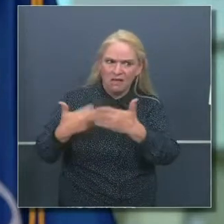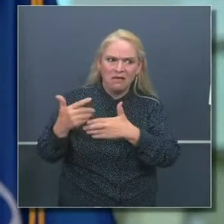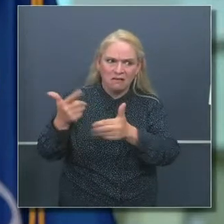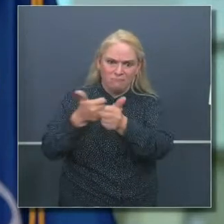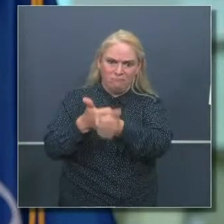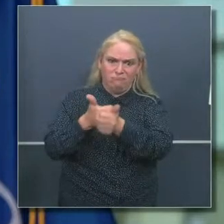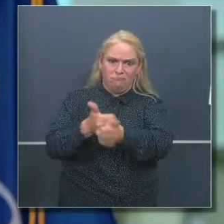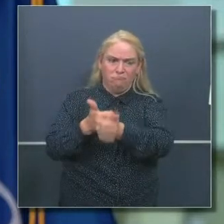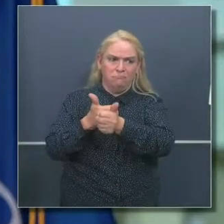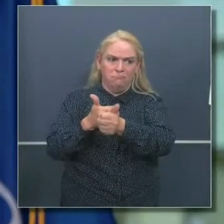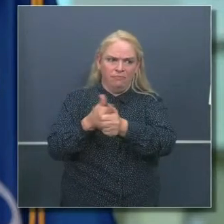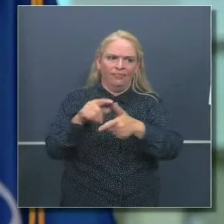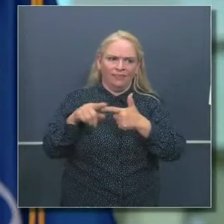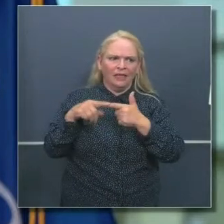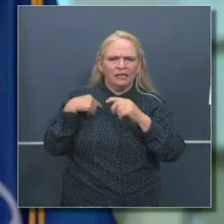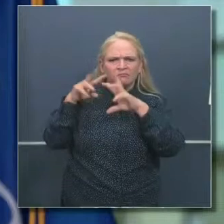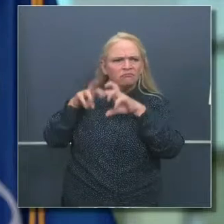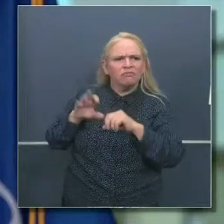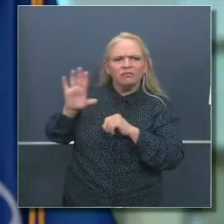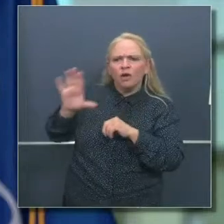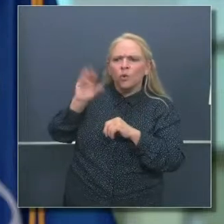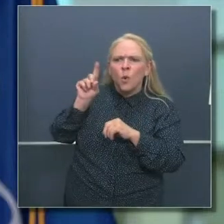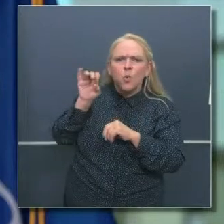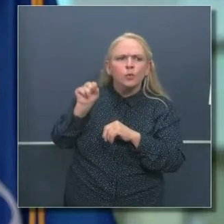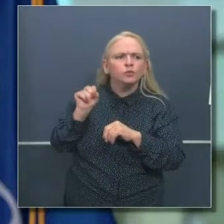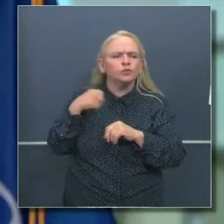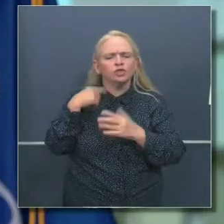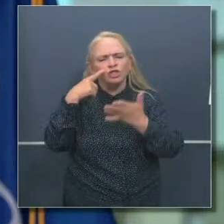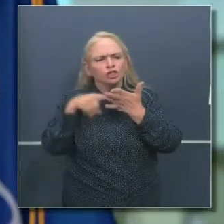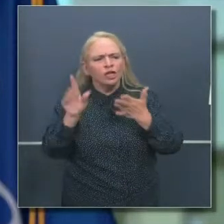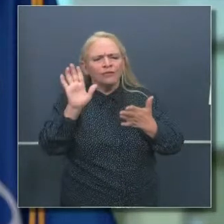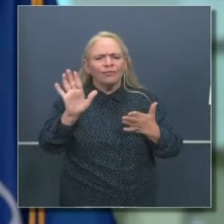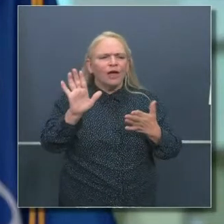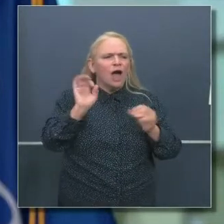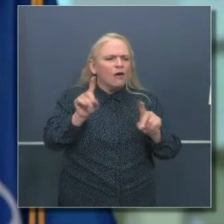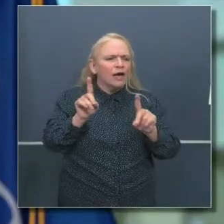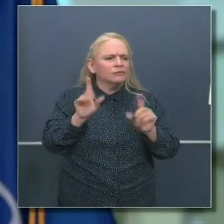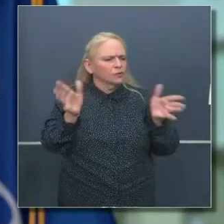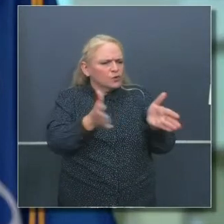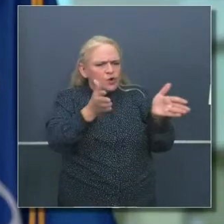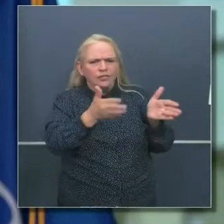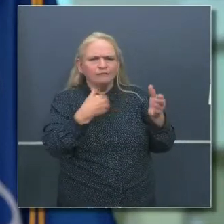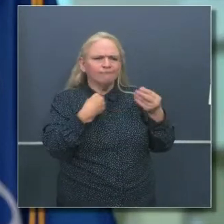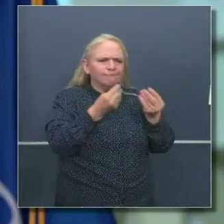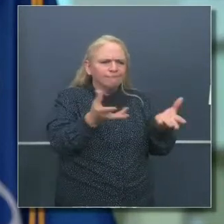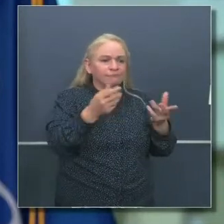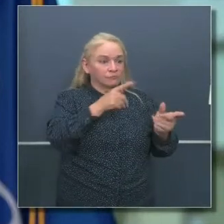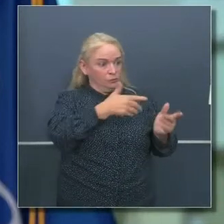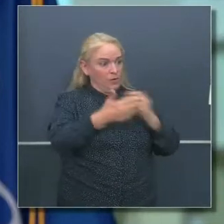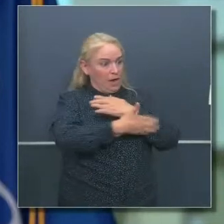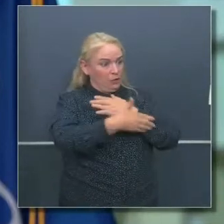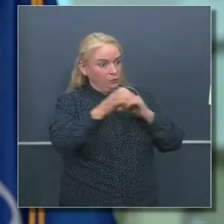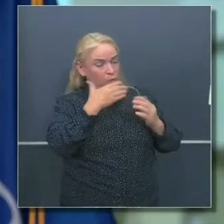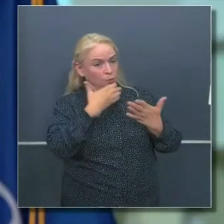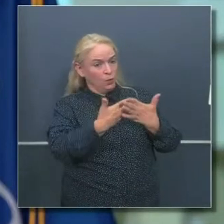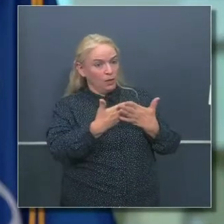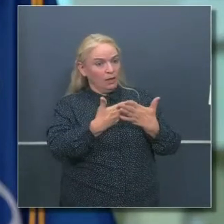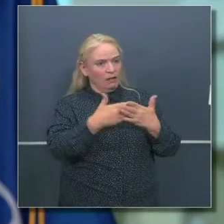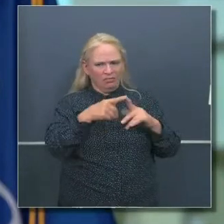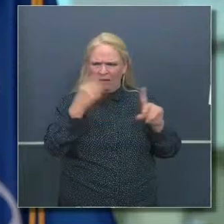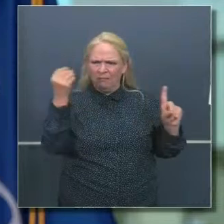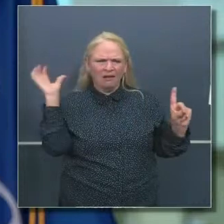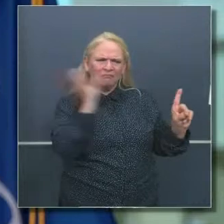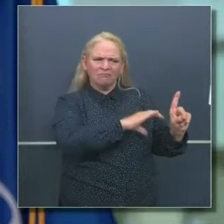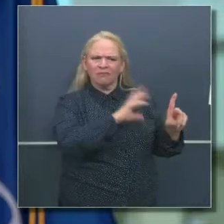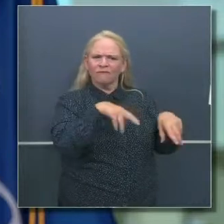we look at codes, we look at encouragement, we look at education. That's the purpose of today's presentation, is an education